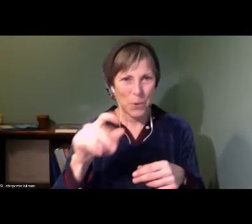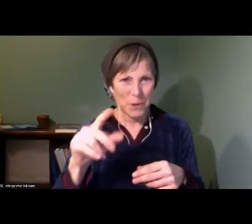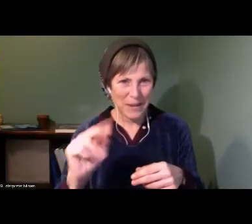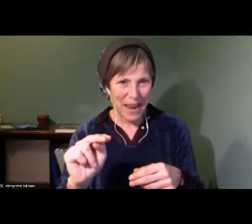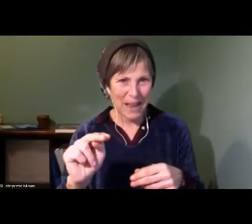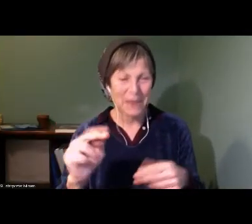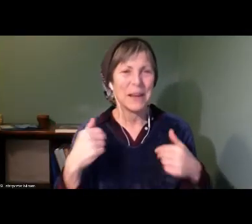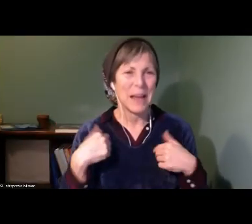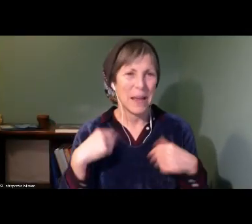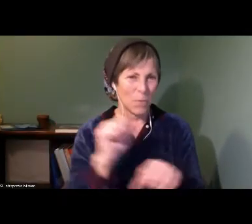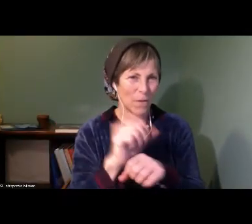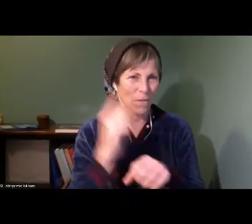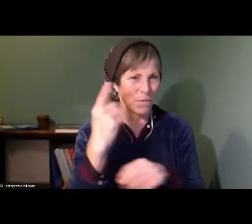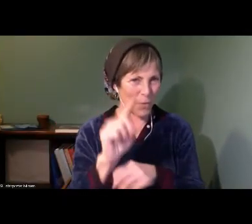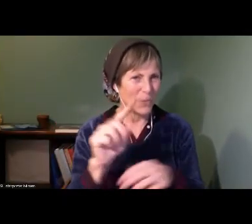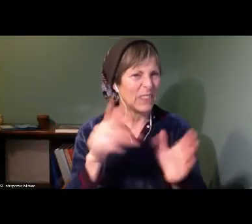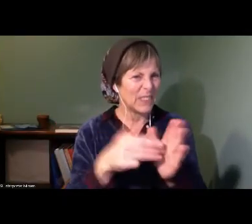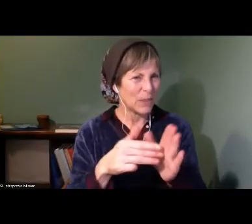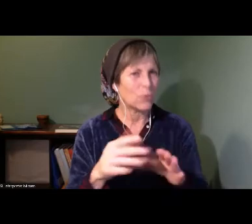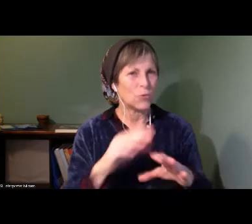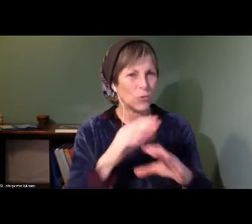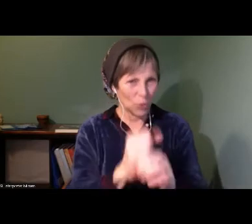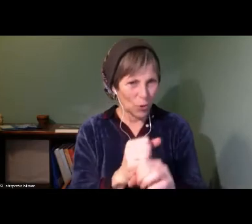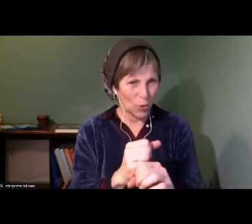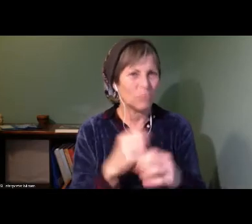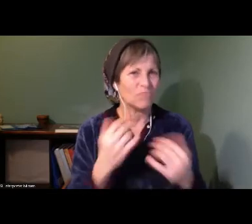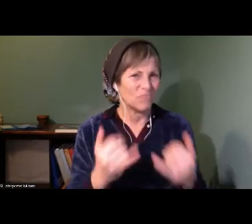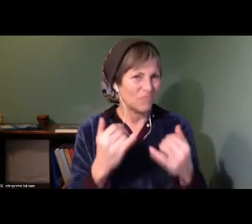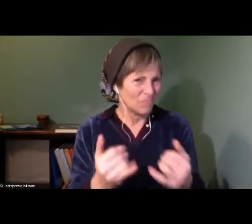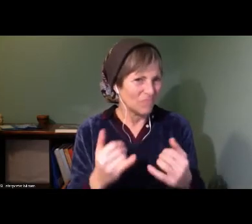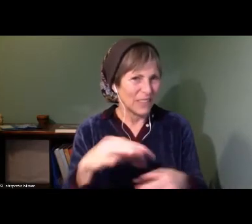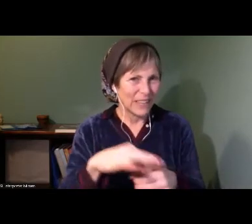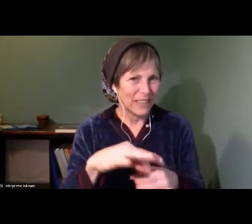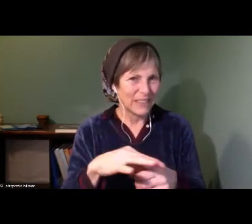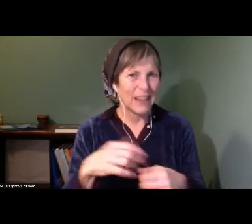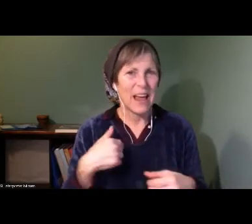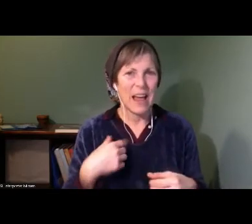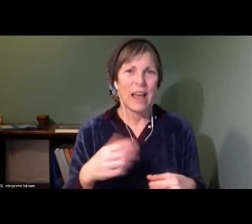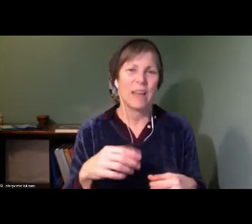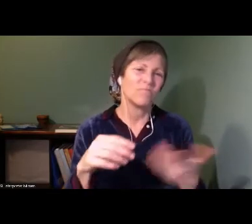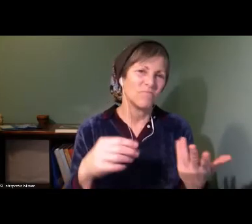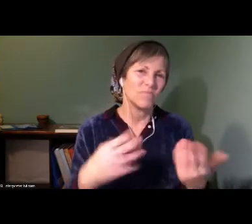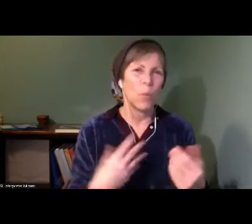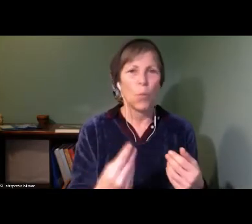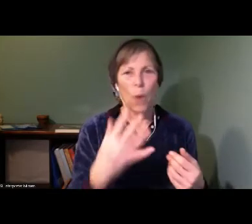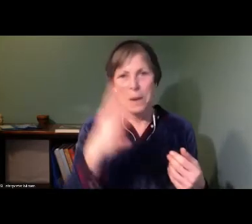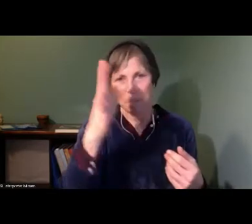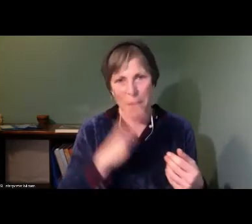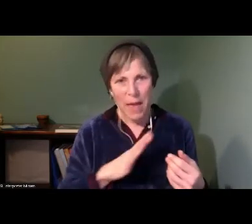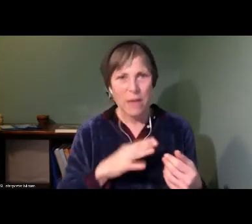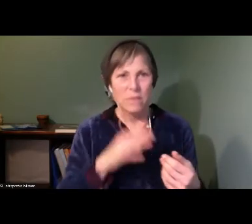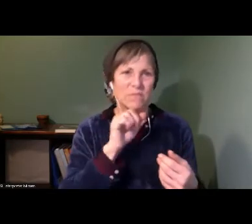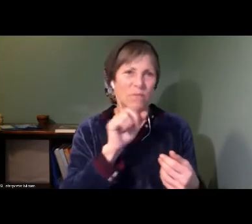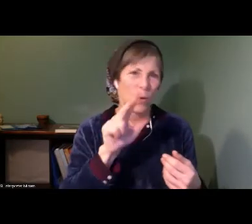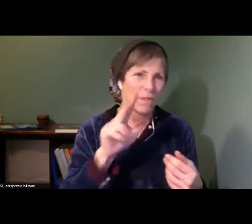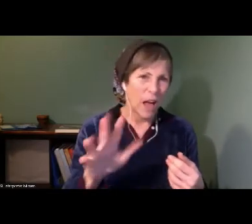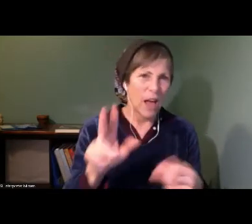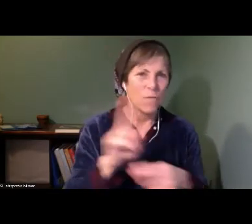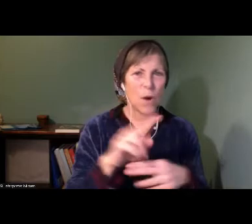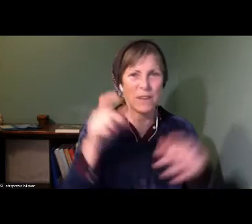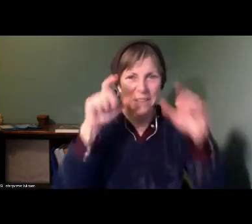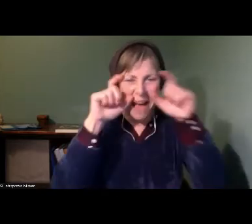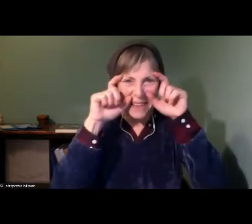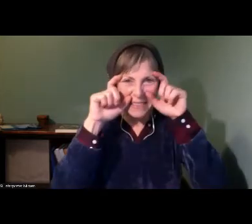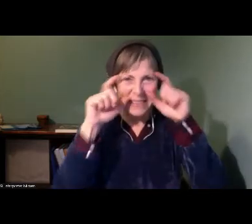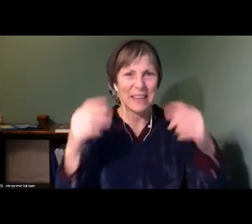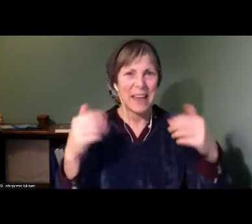and Modern Elections uh I am an Indian American man I'm about 35 years old uh I'm wearing glasses uh